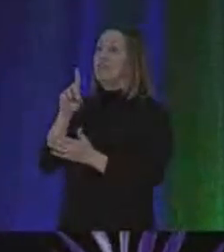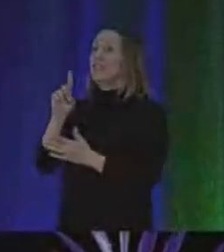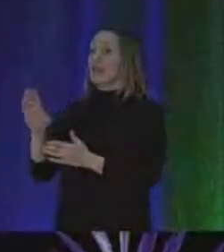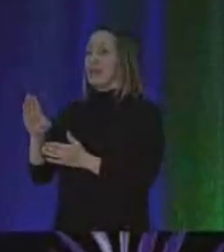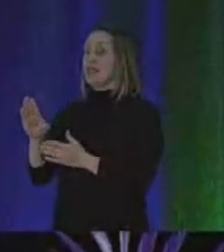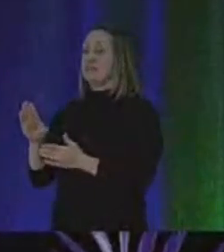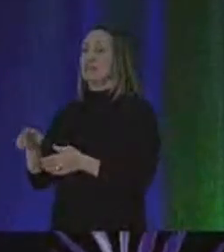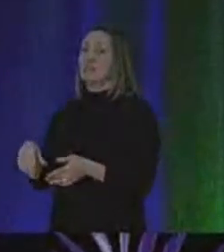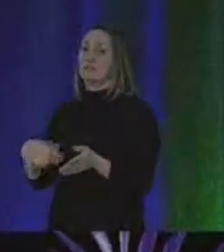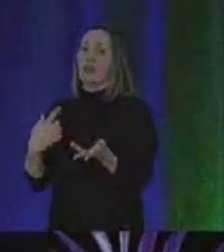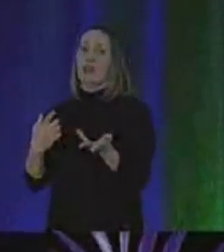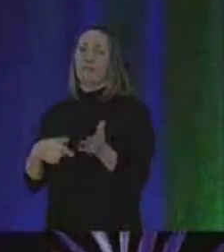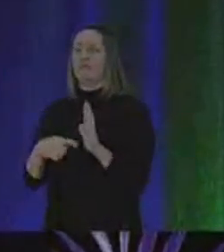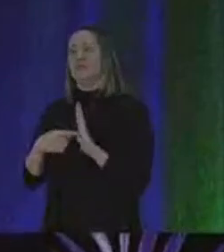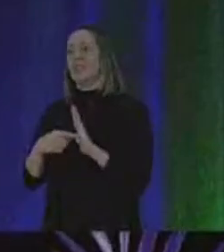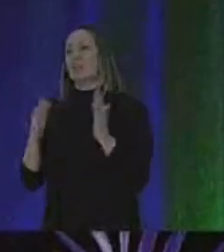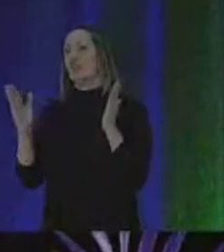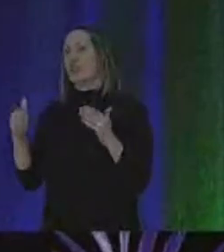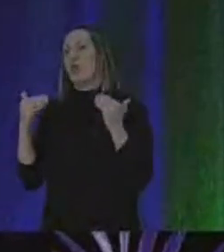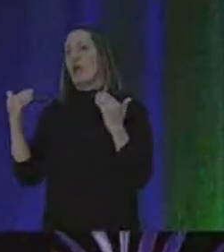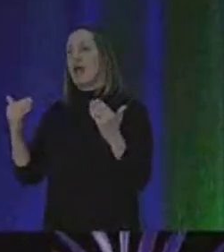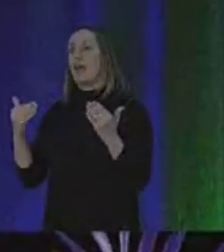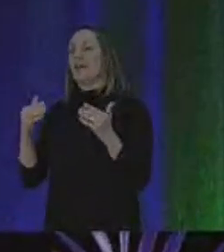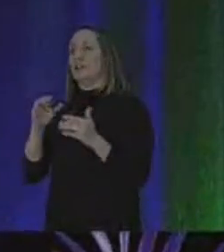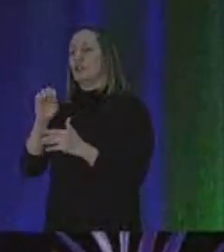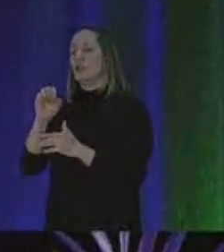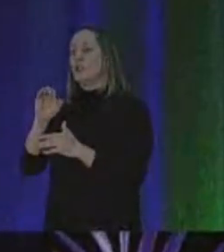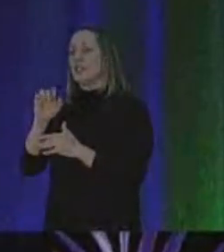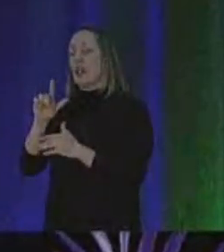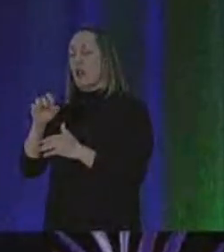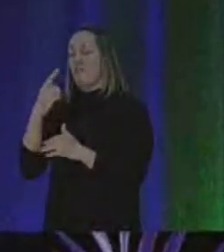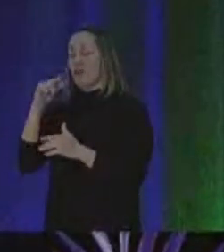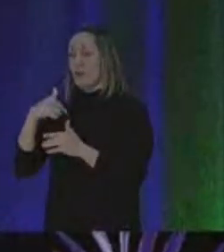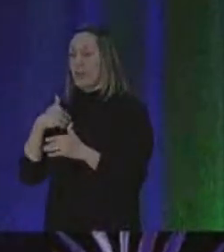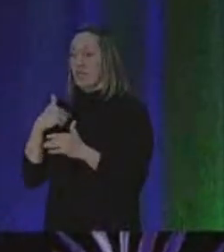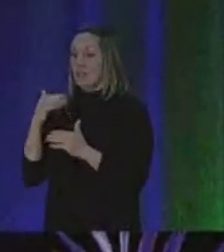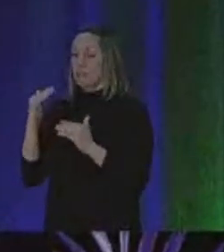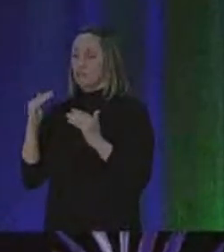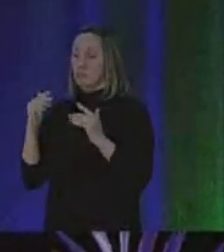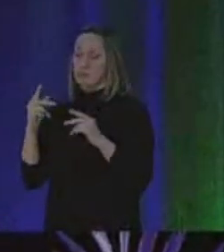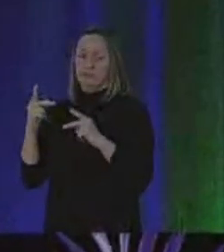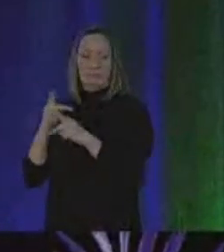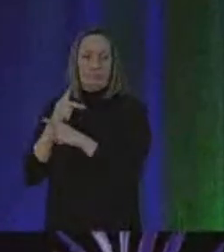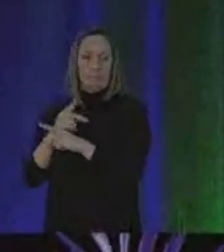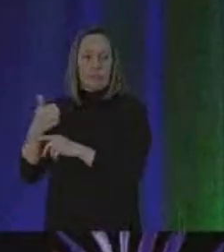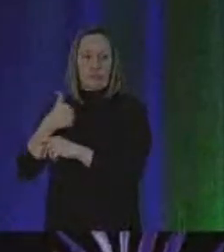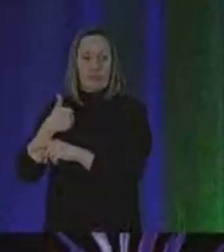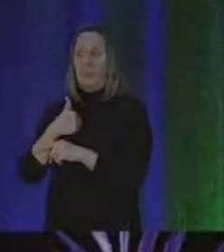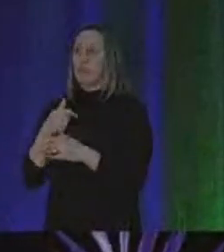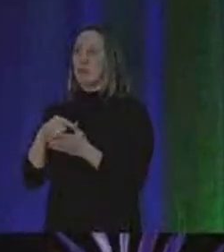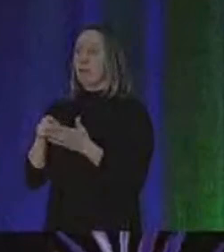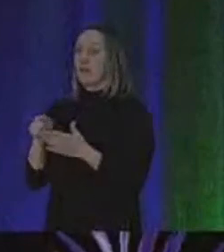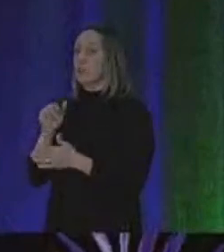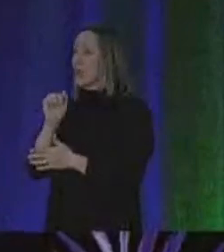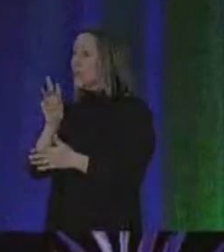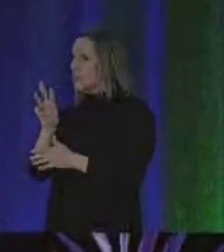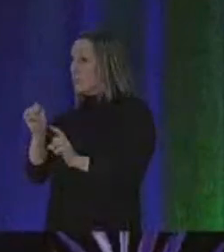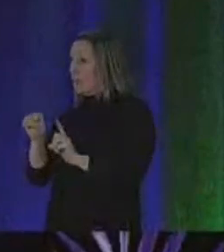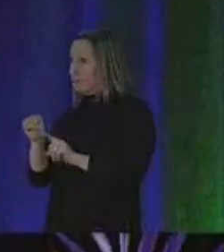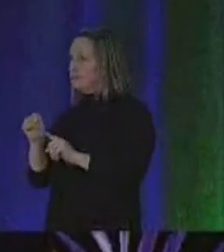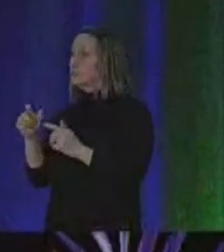We're saying, go ahead and just do the scaling for me. I will pay per request. Now, it's AWS. So when we start talking